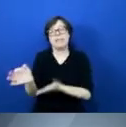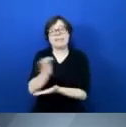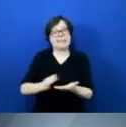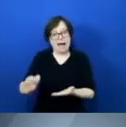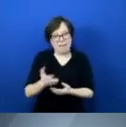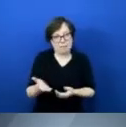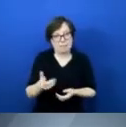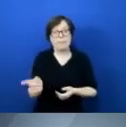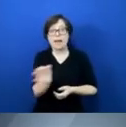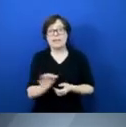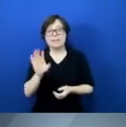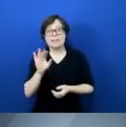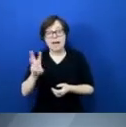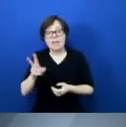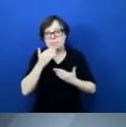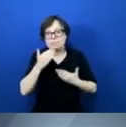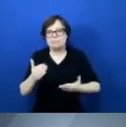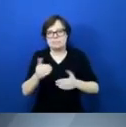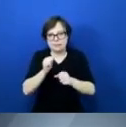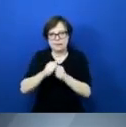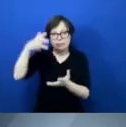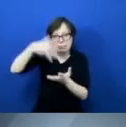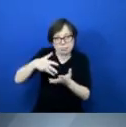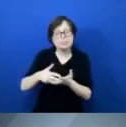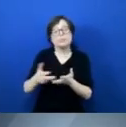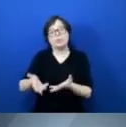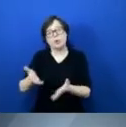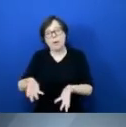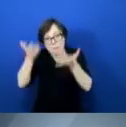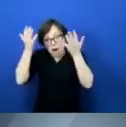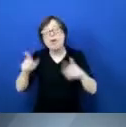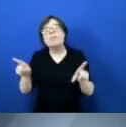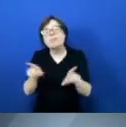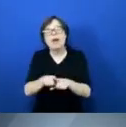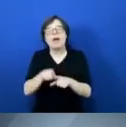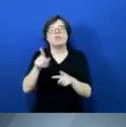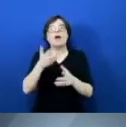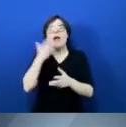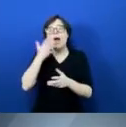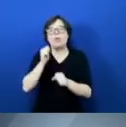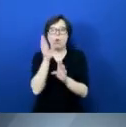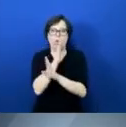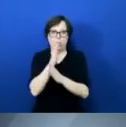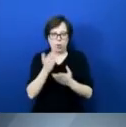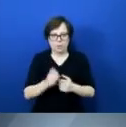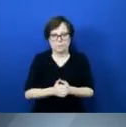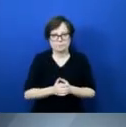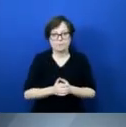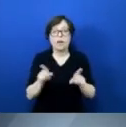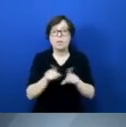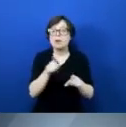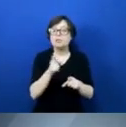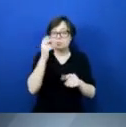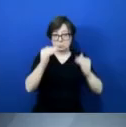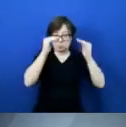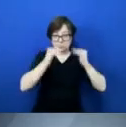that enables retention and infiltration. It enhances biodiversity and cooling in the summer. Green facades,